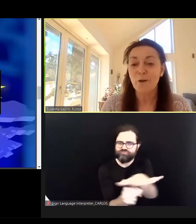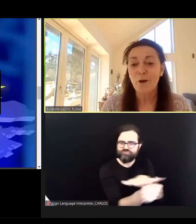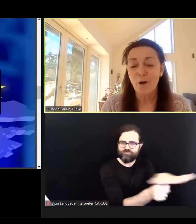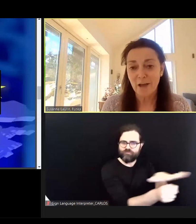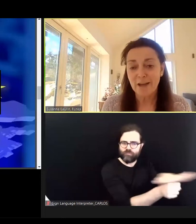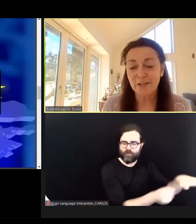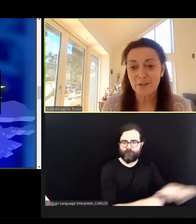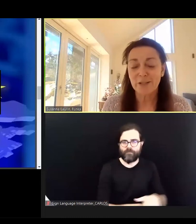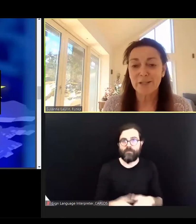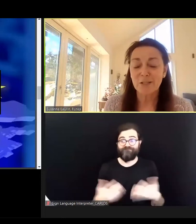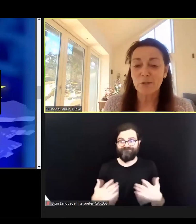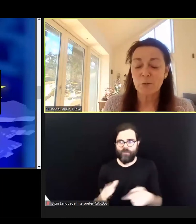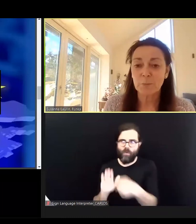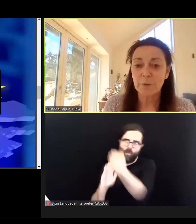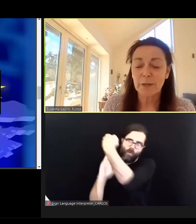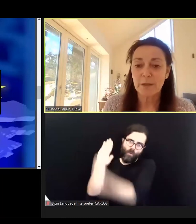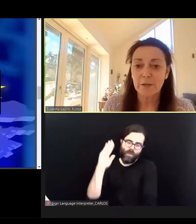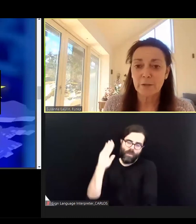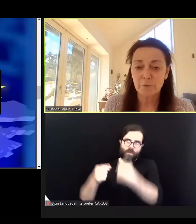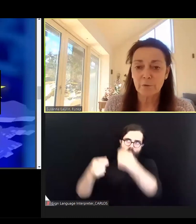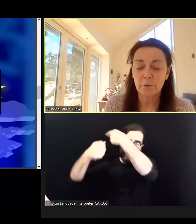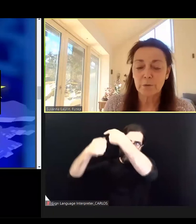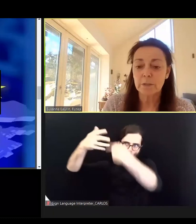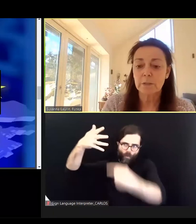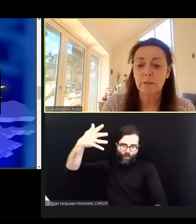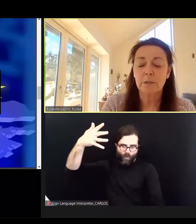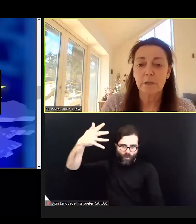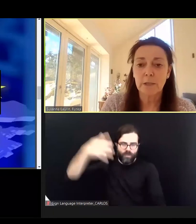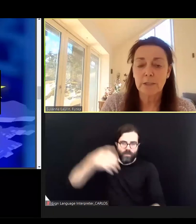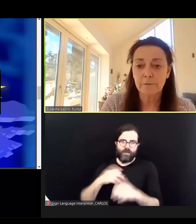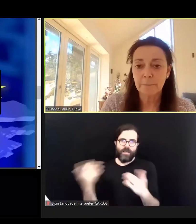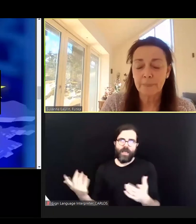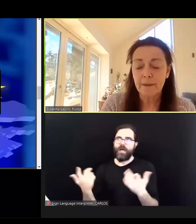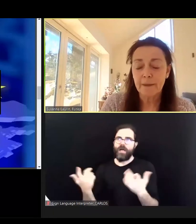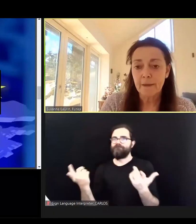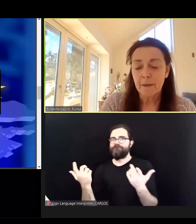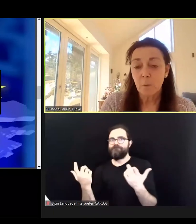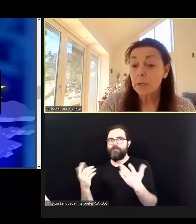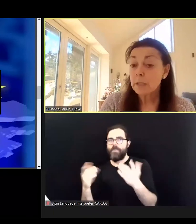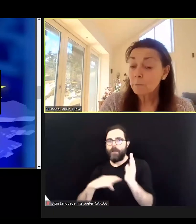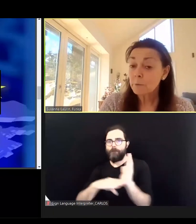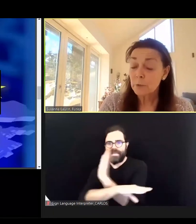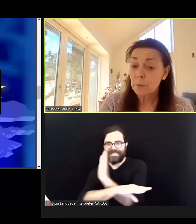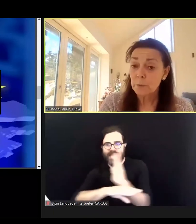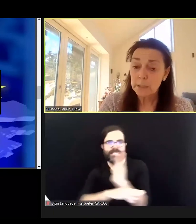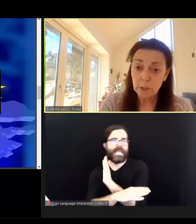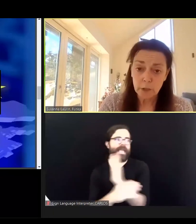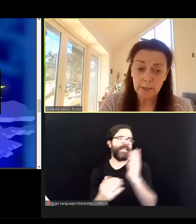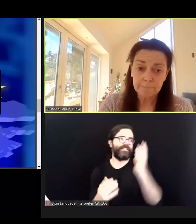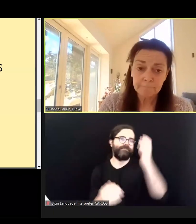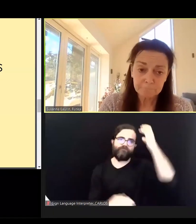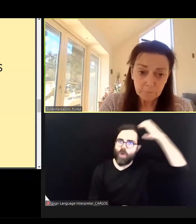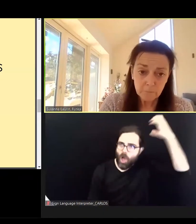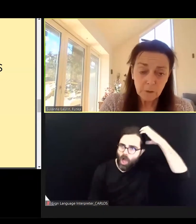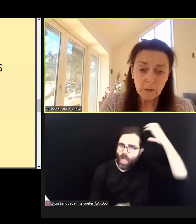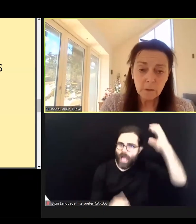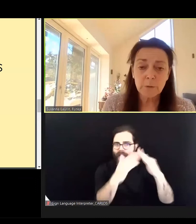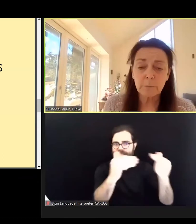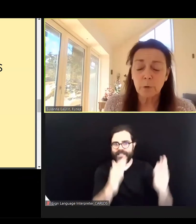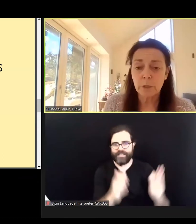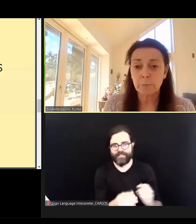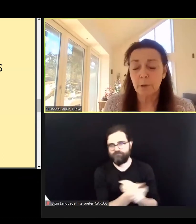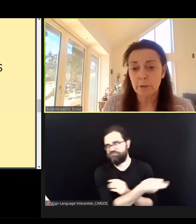the industry to the user, you are obliged to comply with the regulations. This